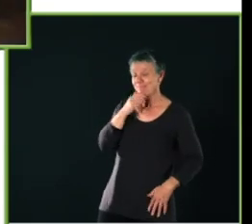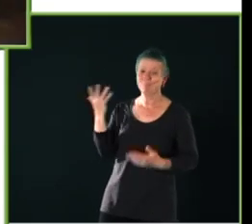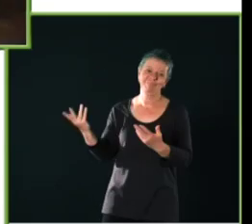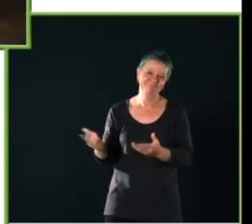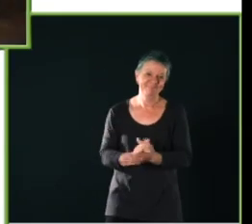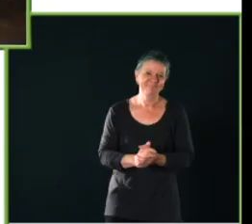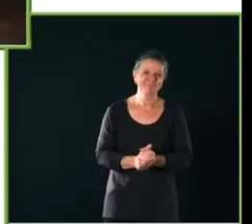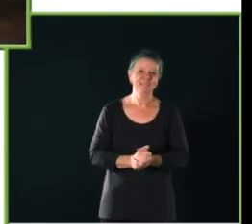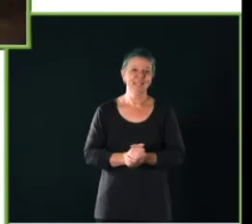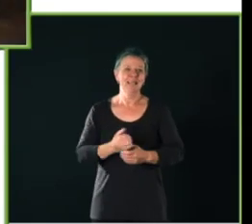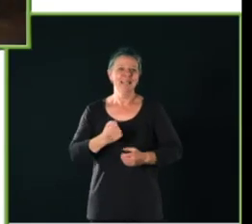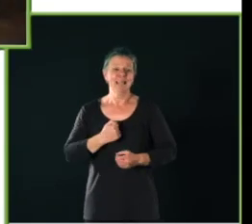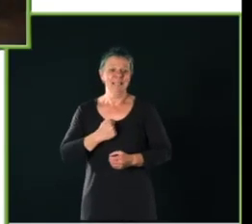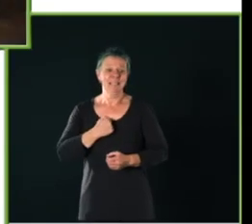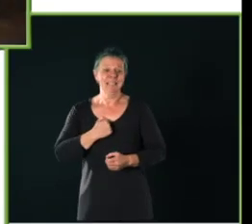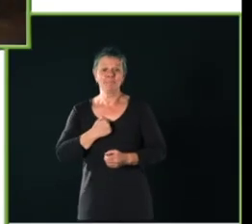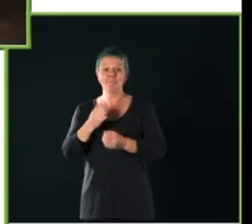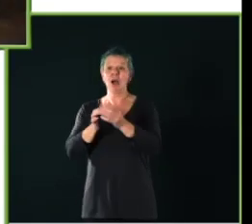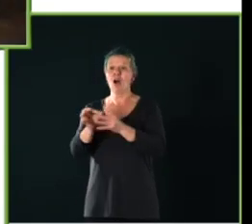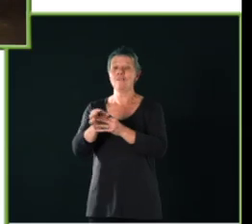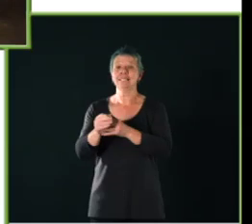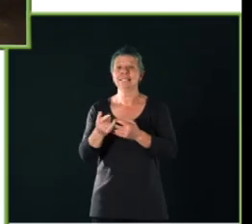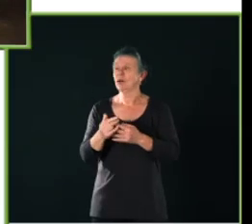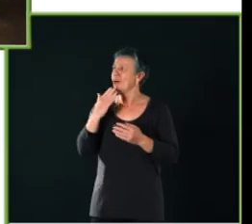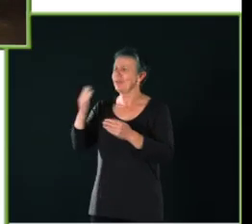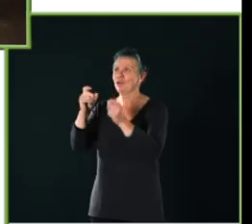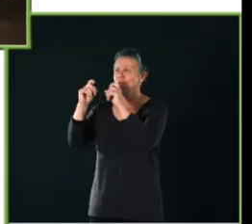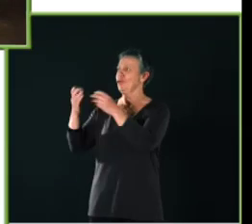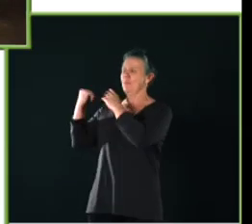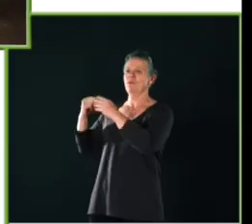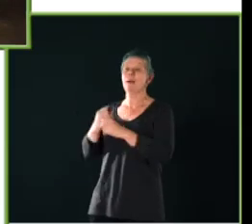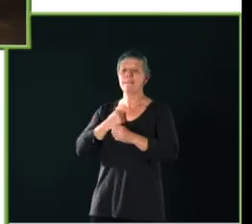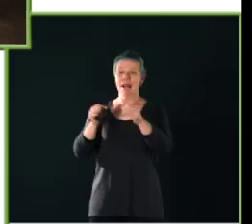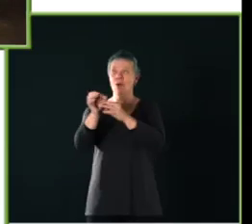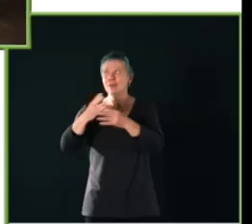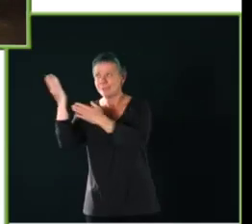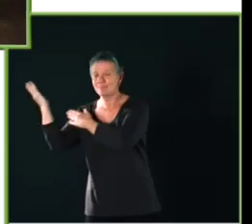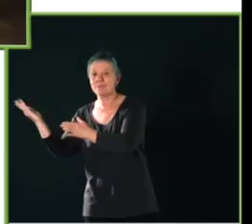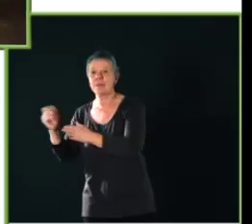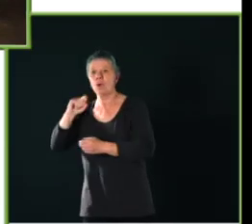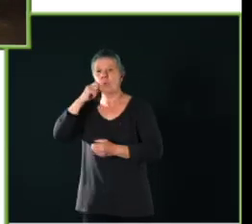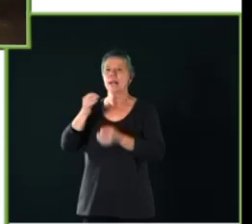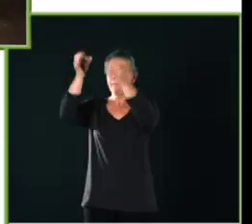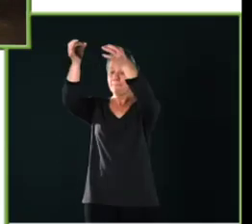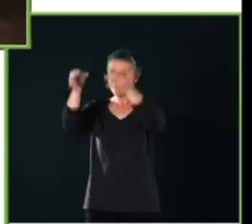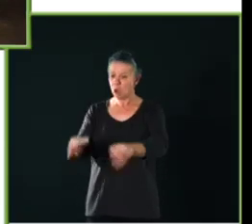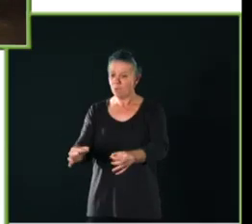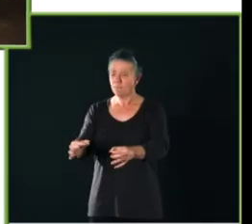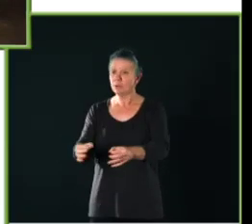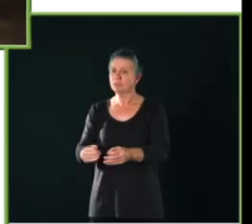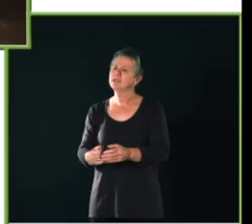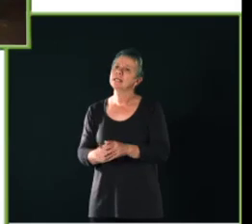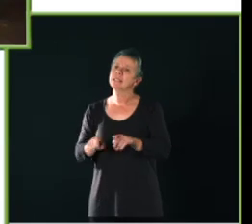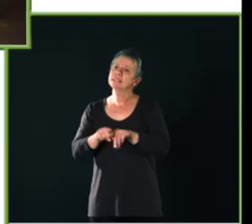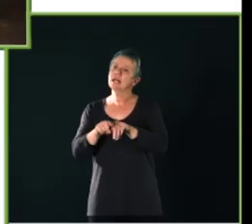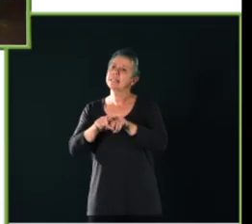Imagine, this is my office. Thanks for that other photo before. I'm going to move the office downstairs, and it will be a symbolic of